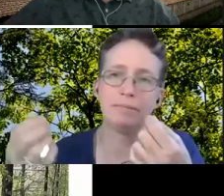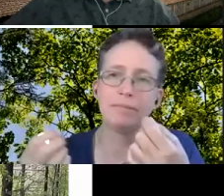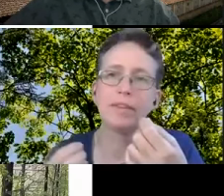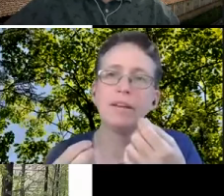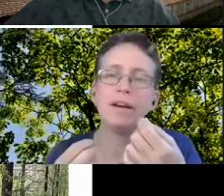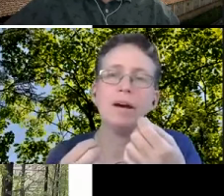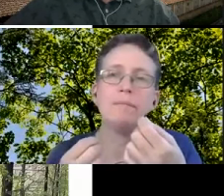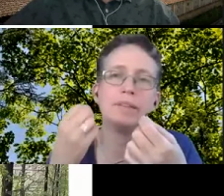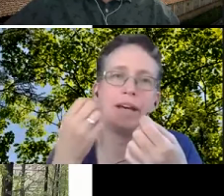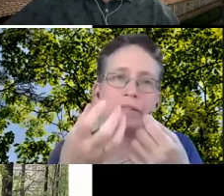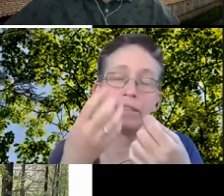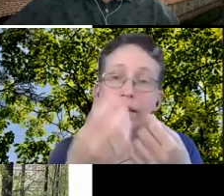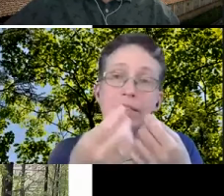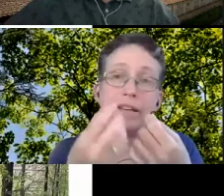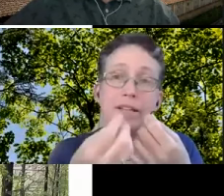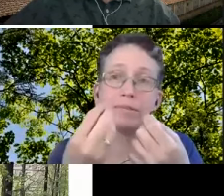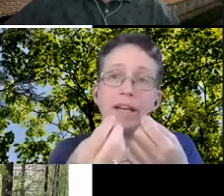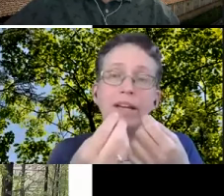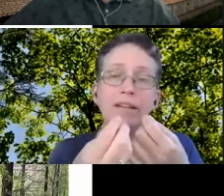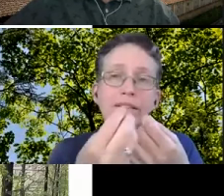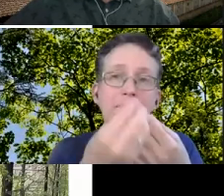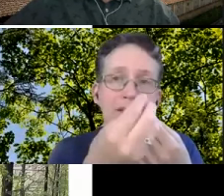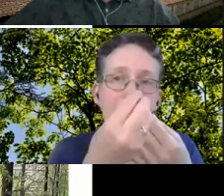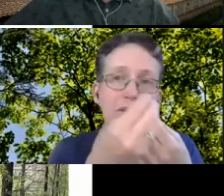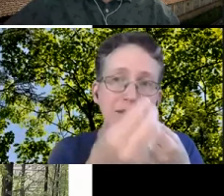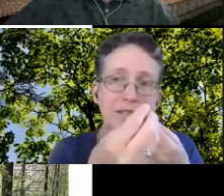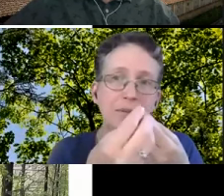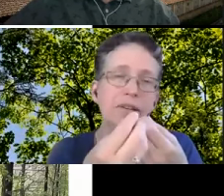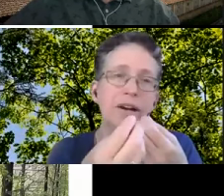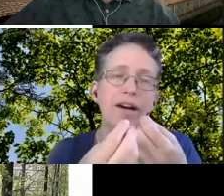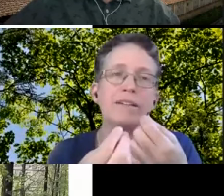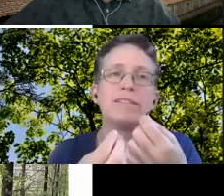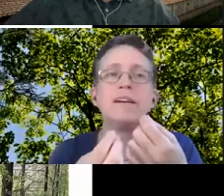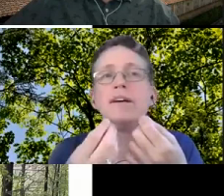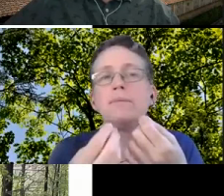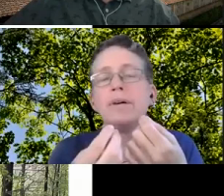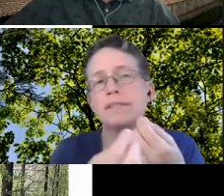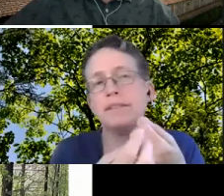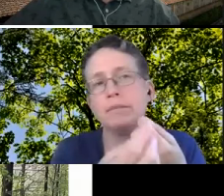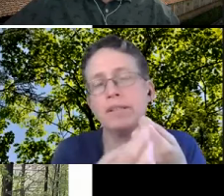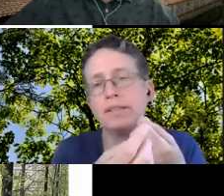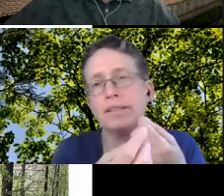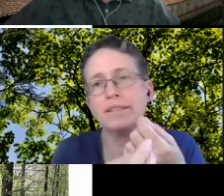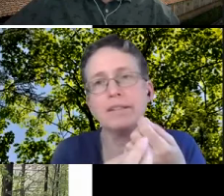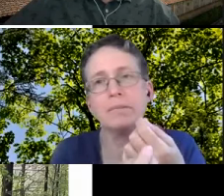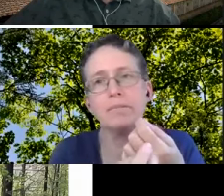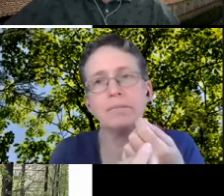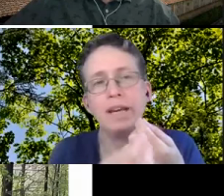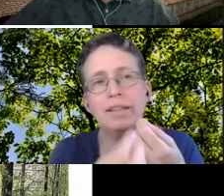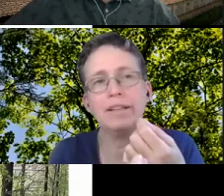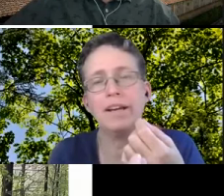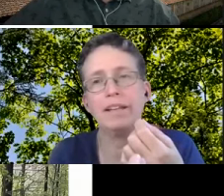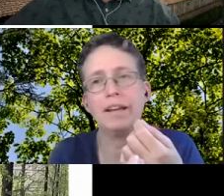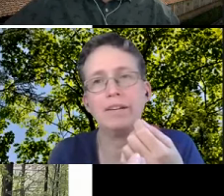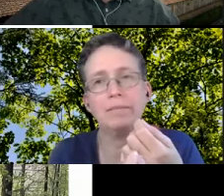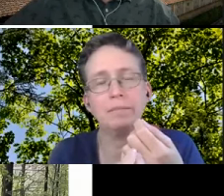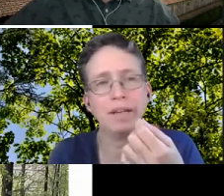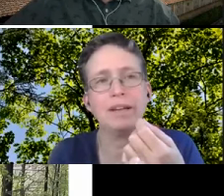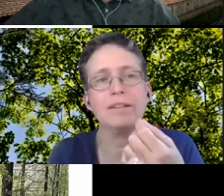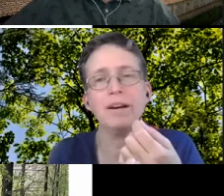time, that was in this case related to something that you could see with your eyes, was this little